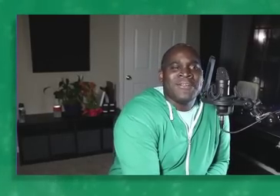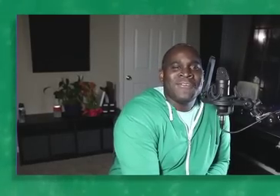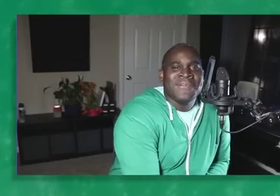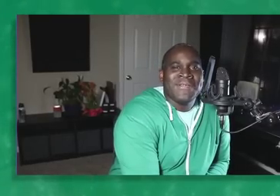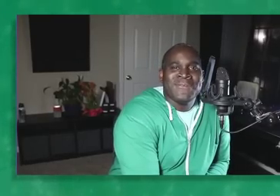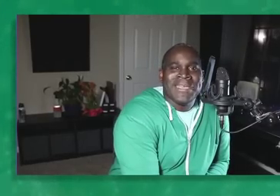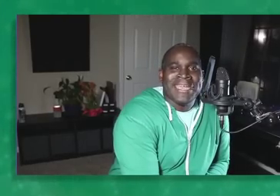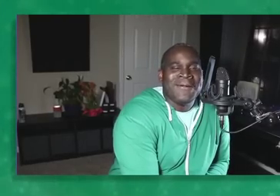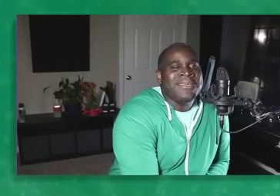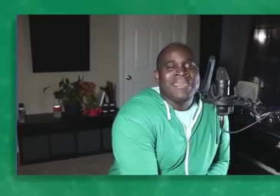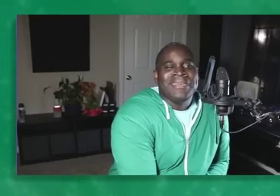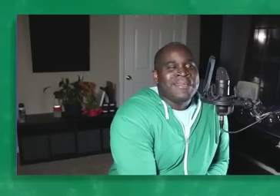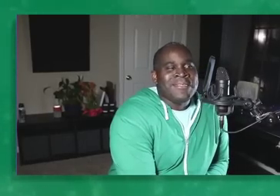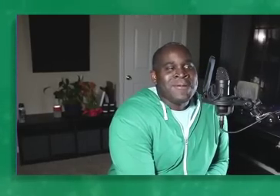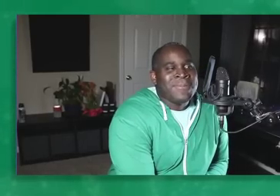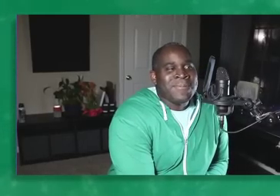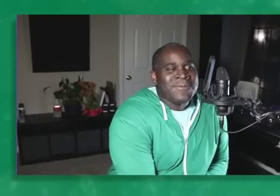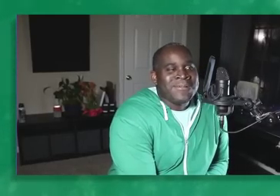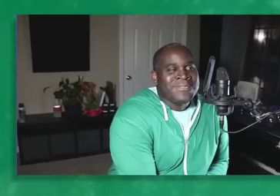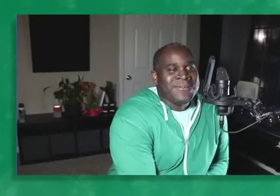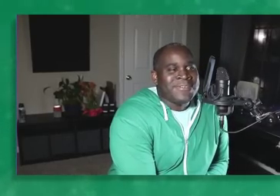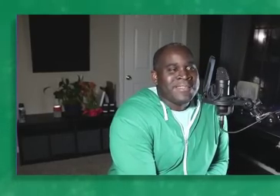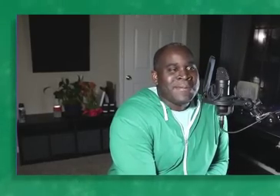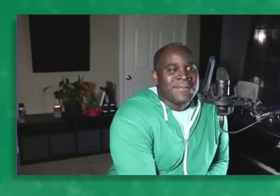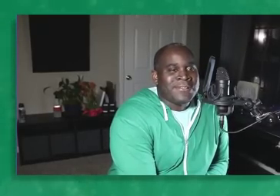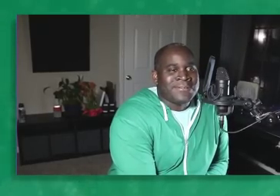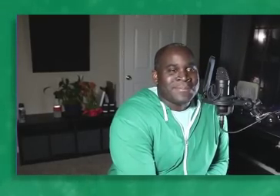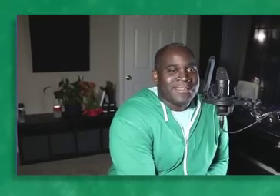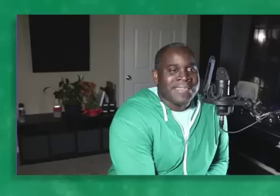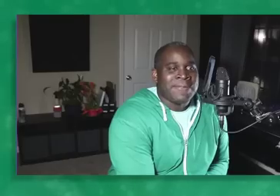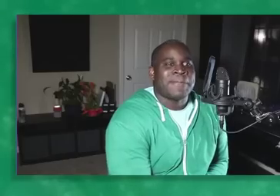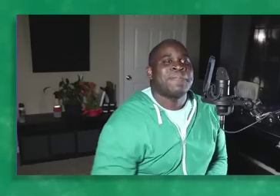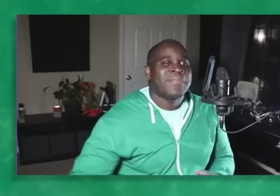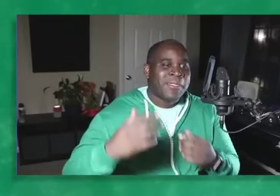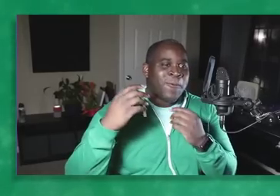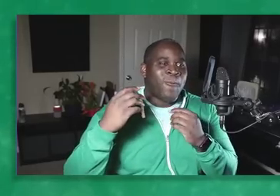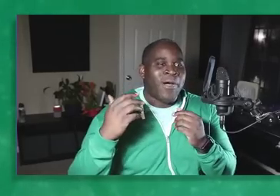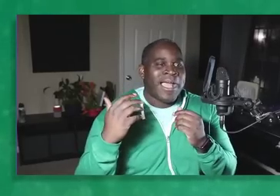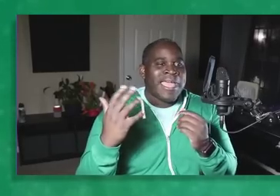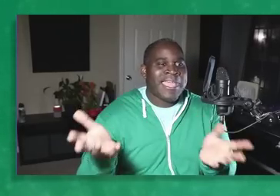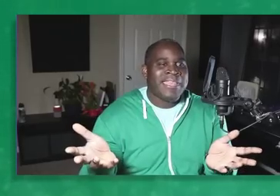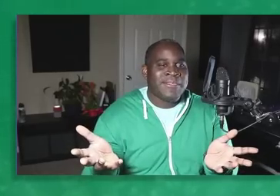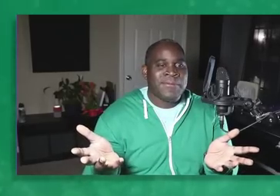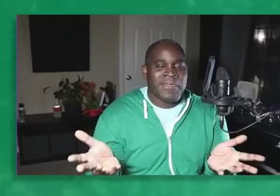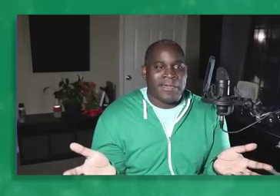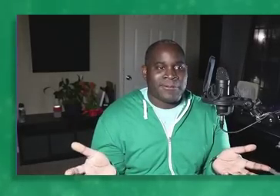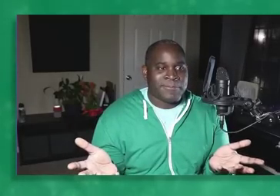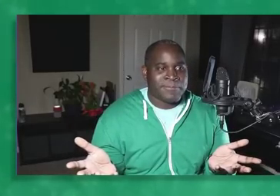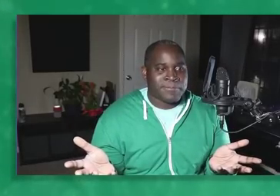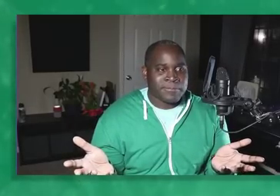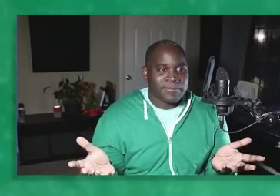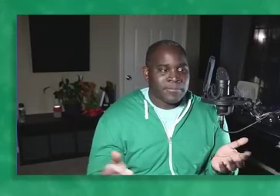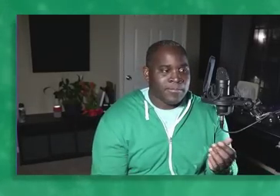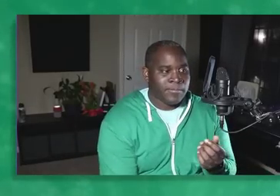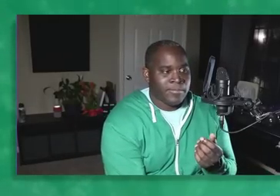come on. Are you serious right now? There are silly people all over the place. Anyway, why do you yell?